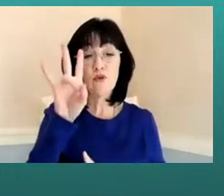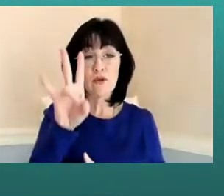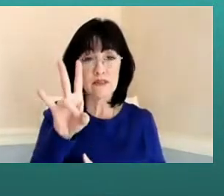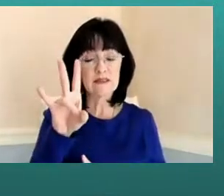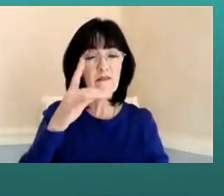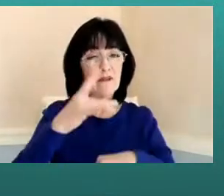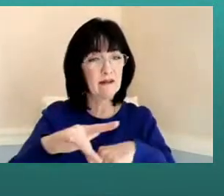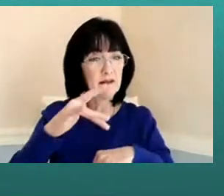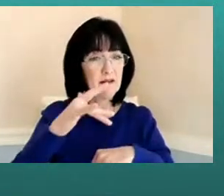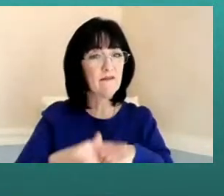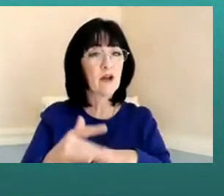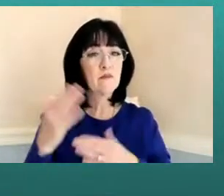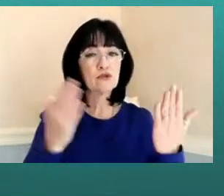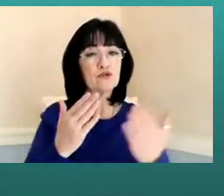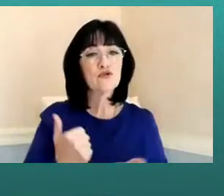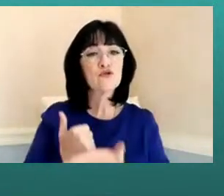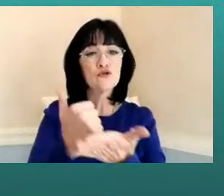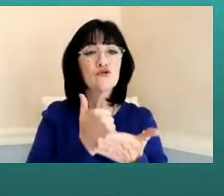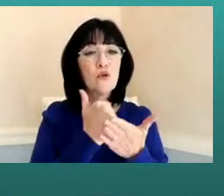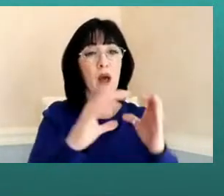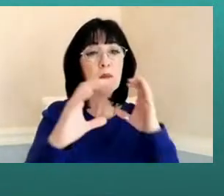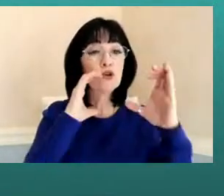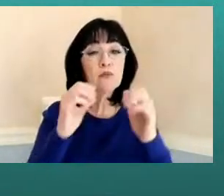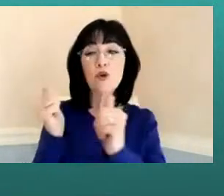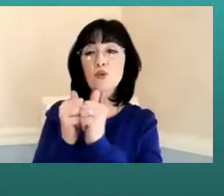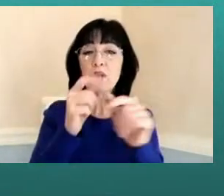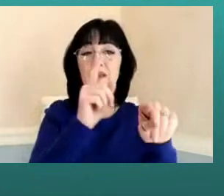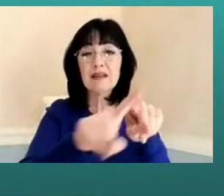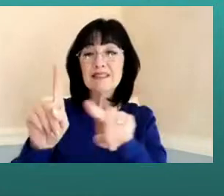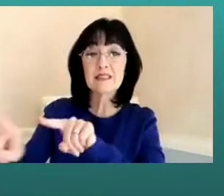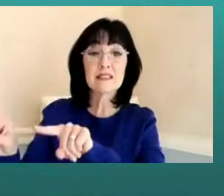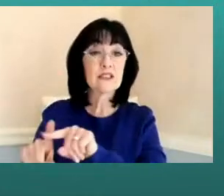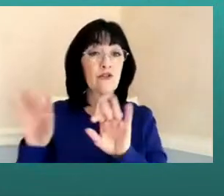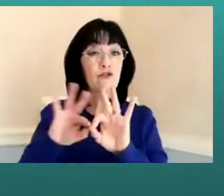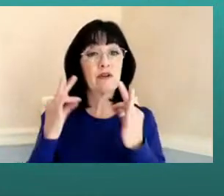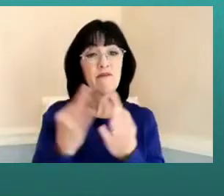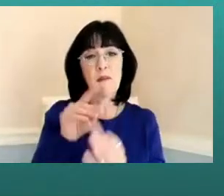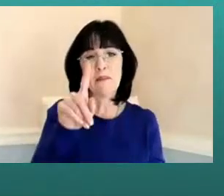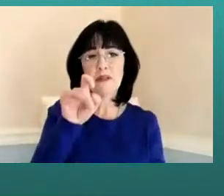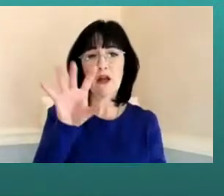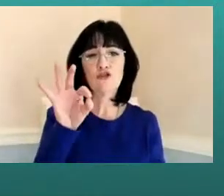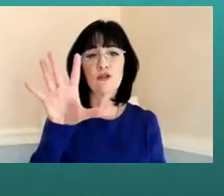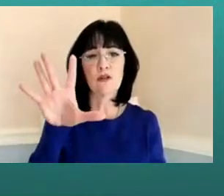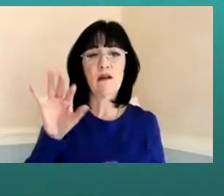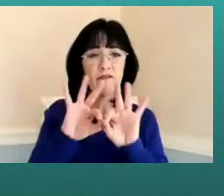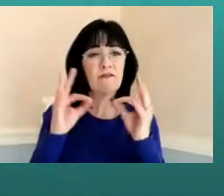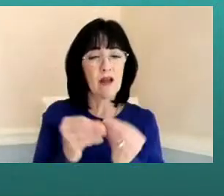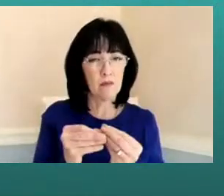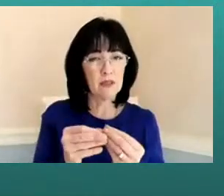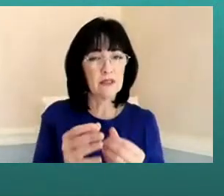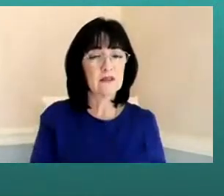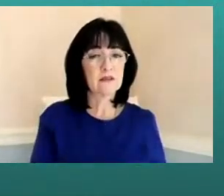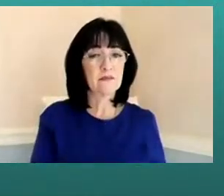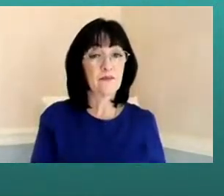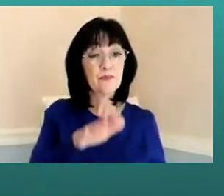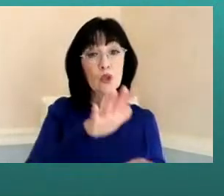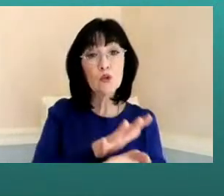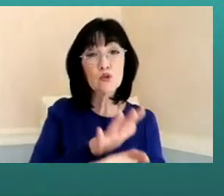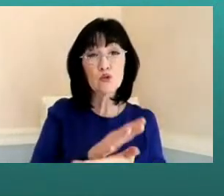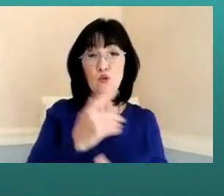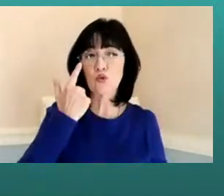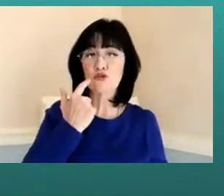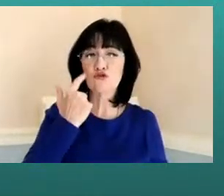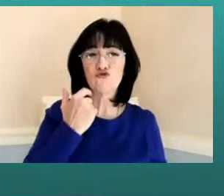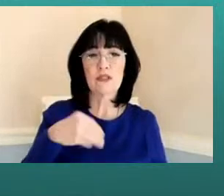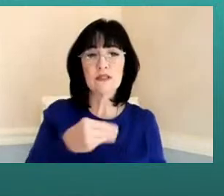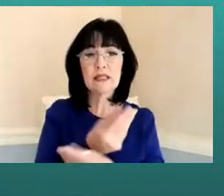help educators and school staff communicate with families in 195 languages. Schools recently received training and passwords so they can start